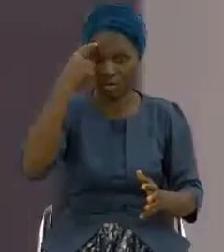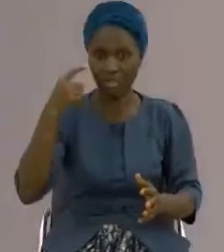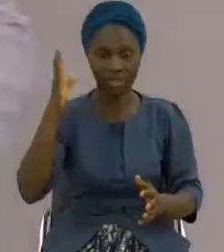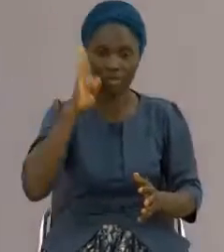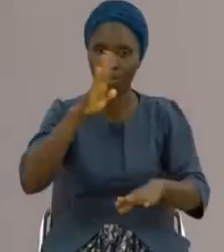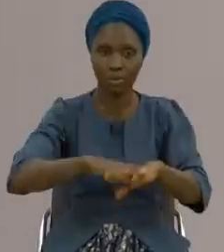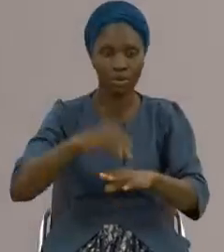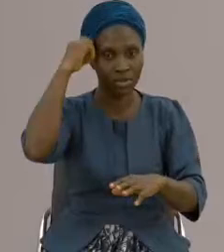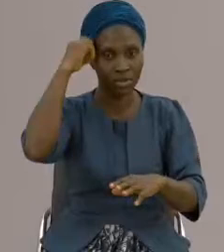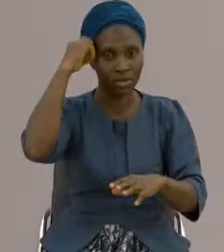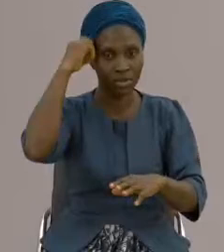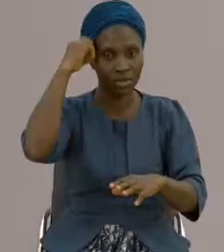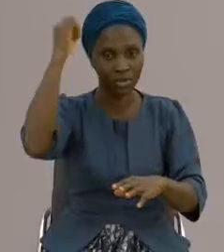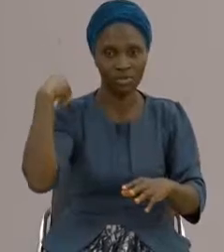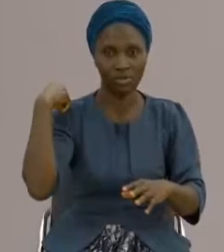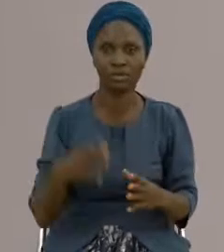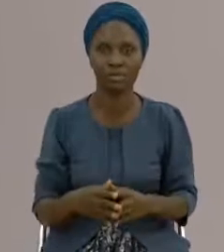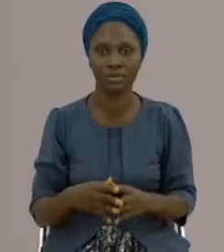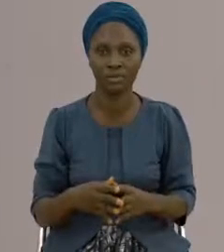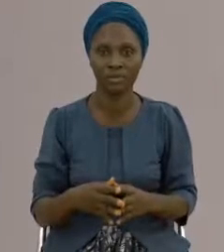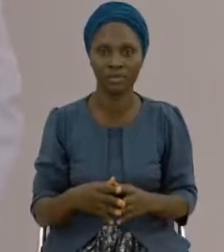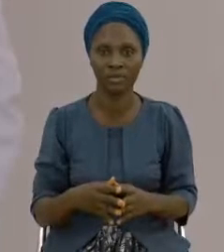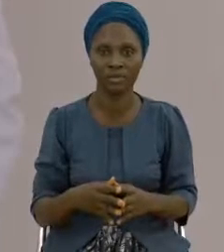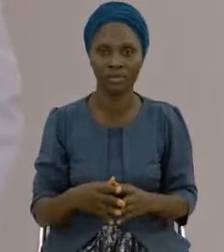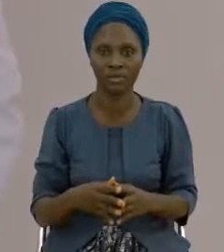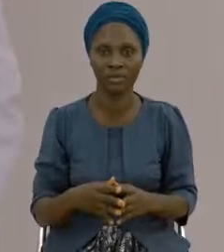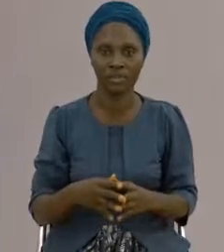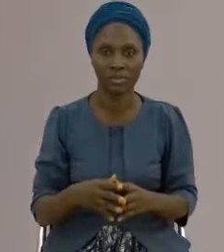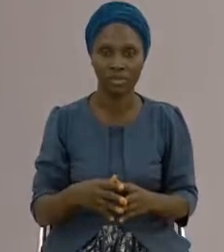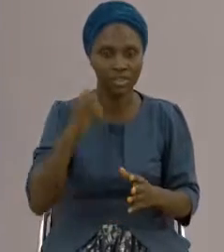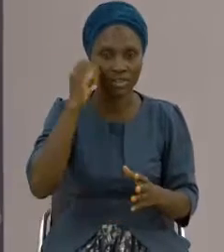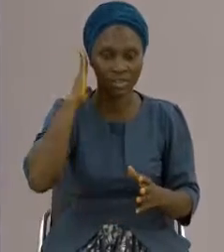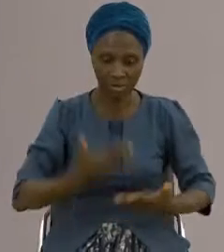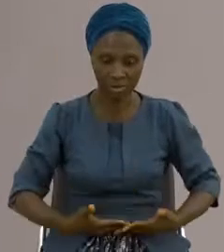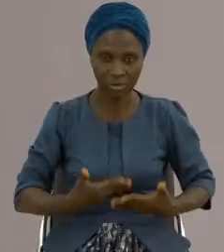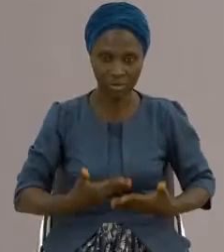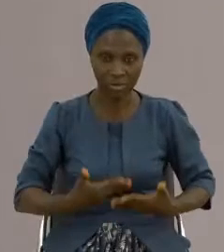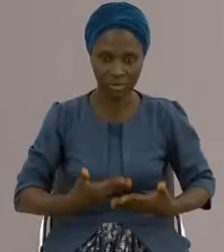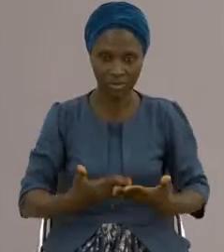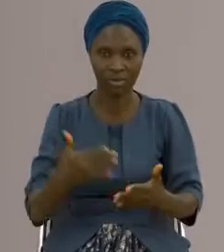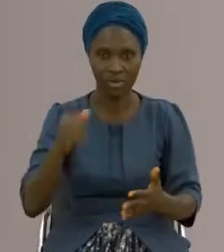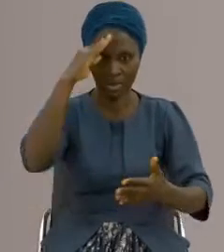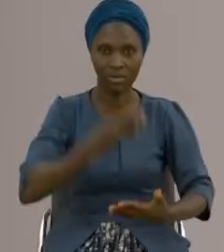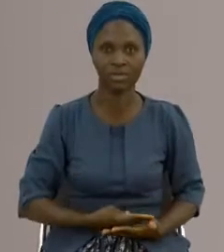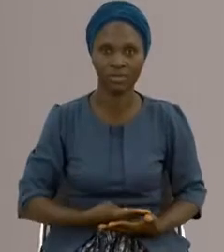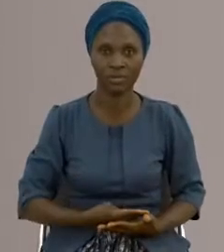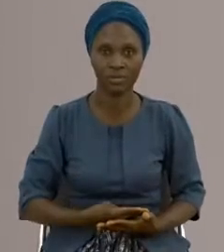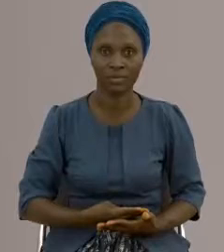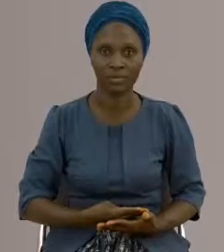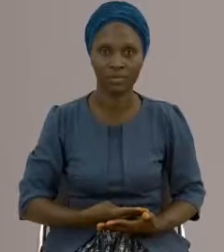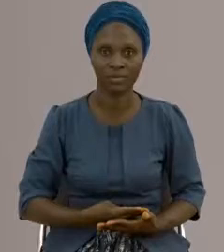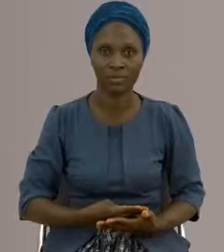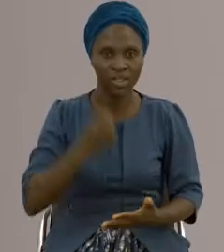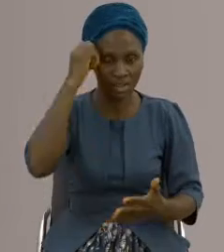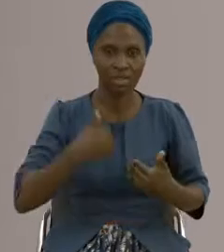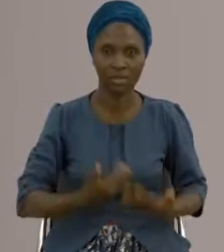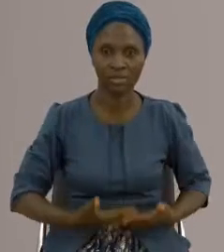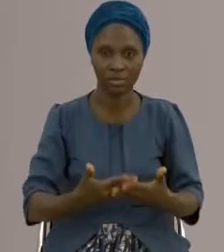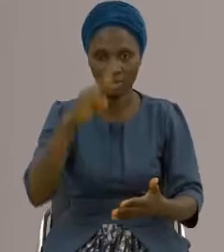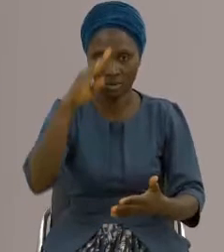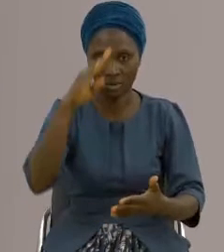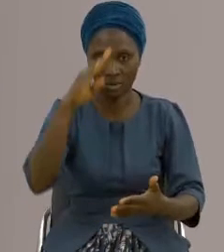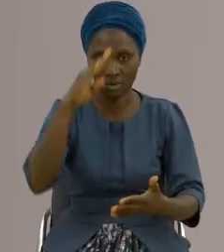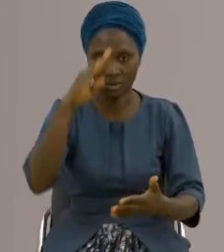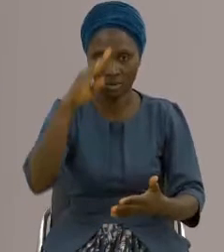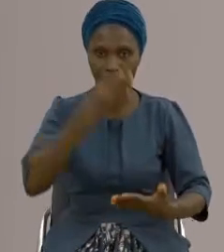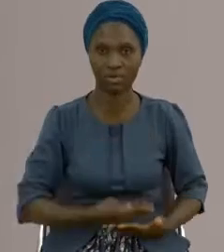a son. She has now brought forth the son. Thou shalt call his name Jesus. It